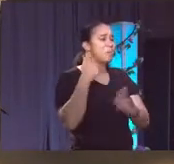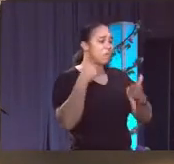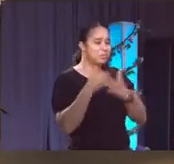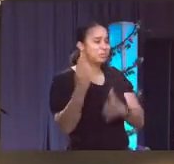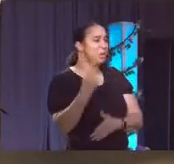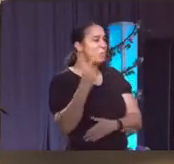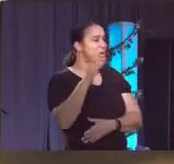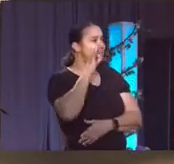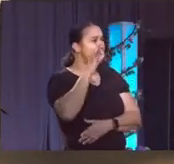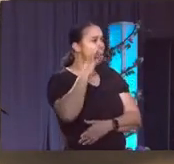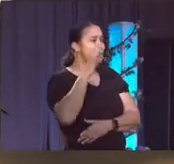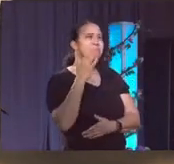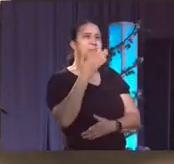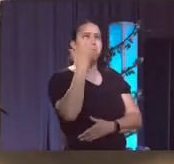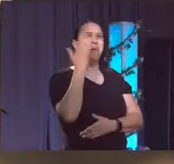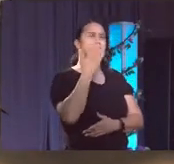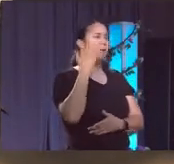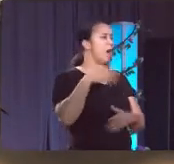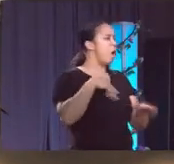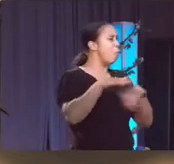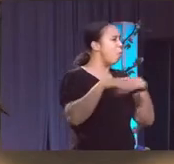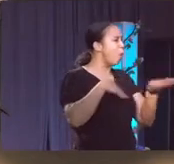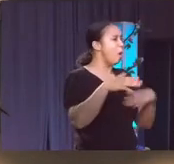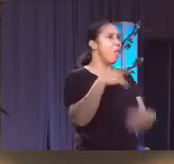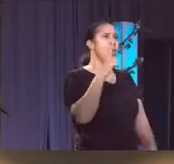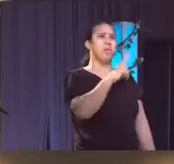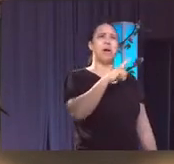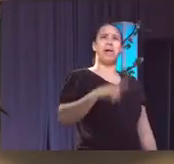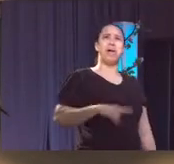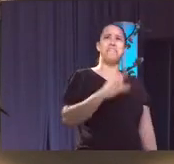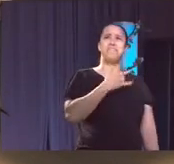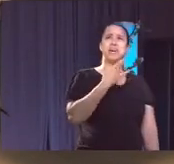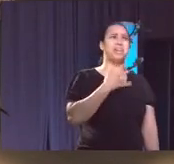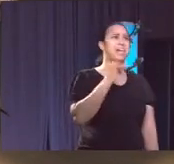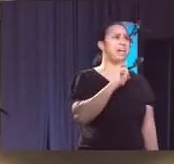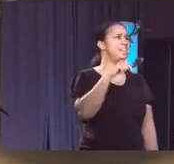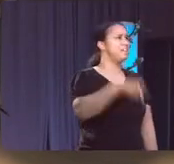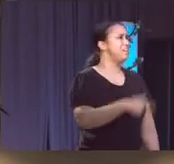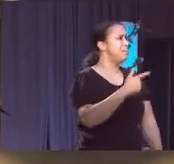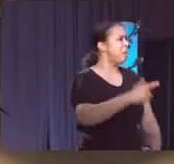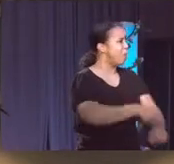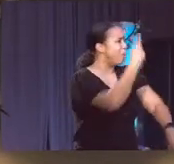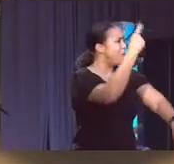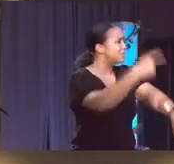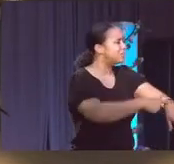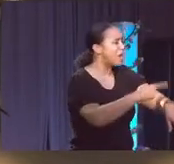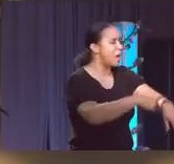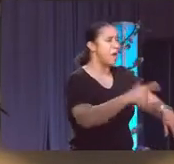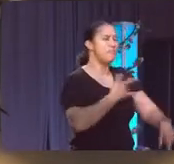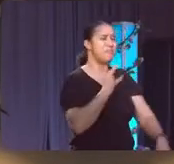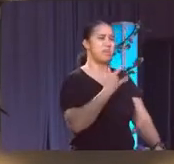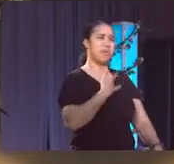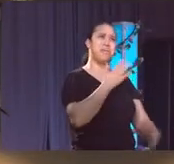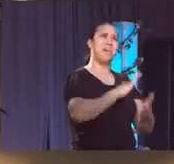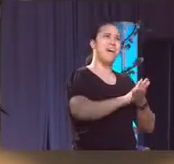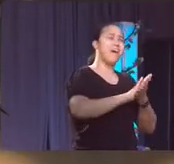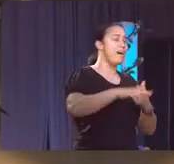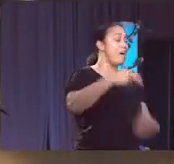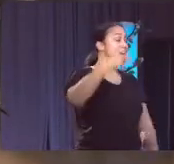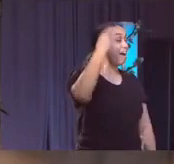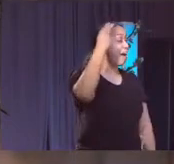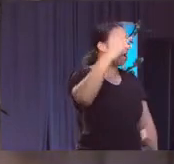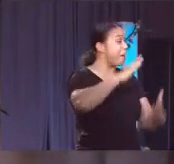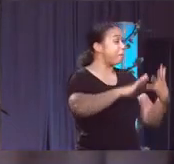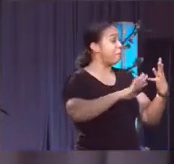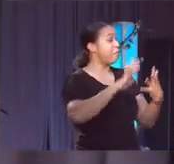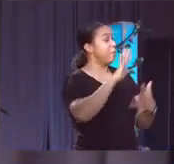minutes. I walked 3 blocks. I said, Lord, I ain't felt like this in a long time. I'm feeling real nice right now, Lord.